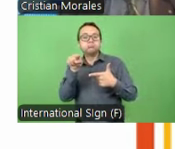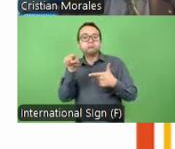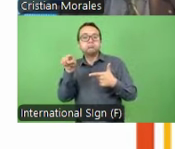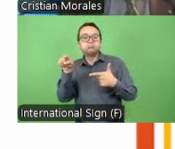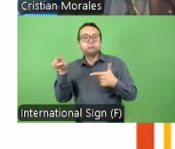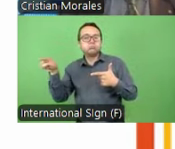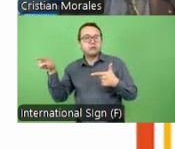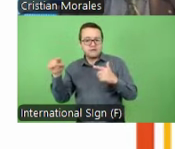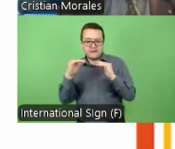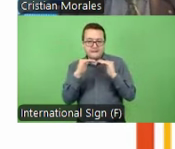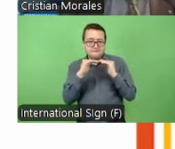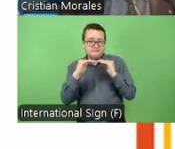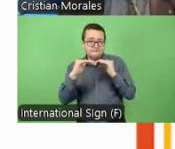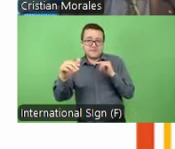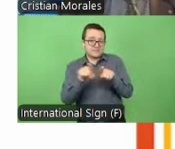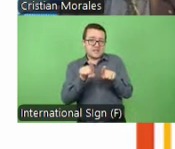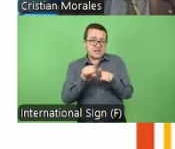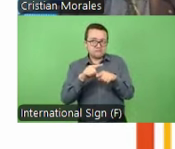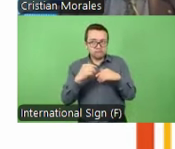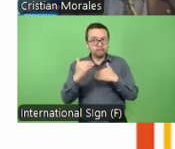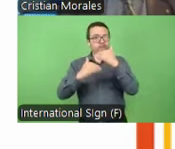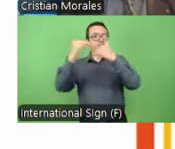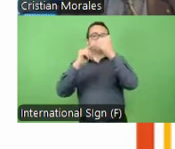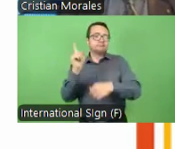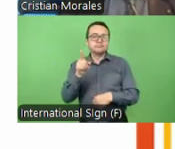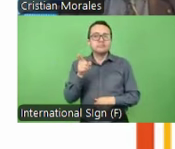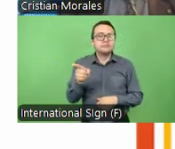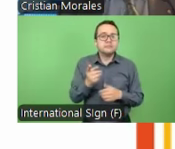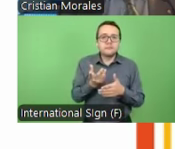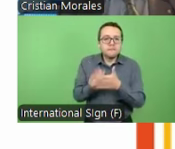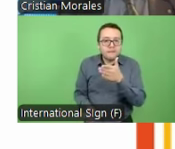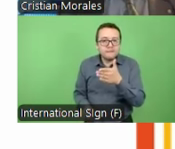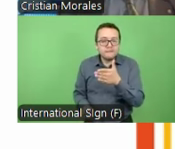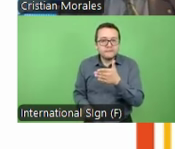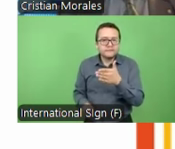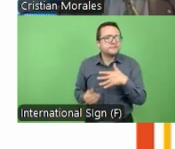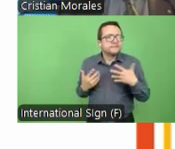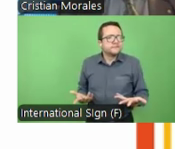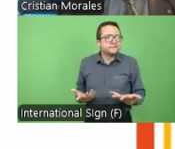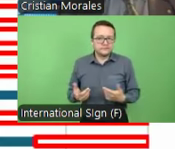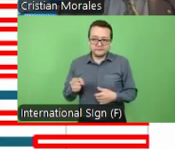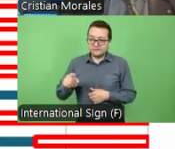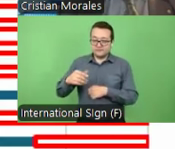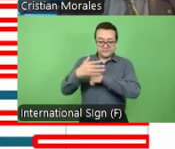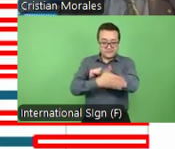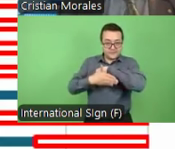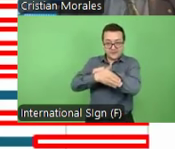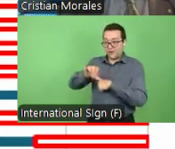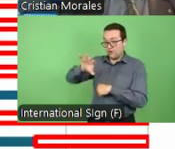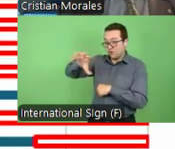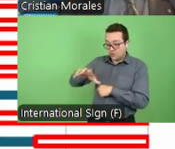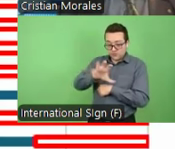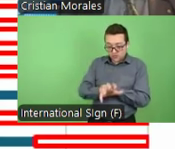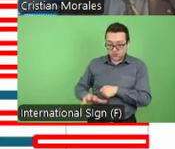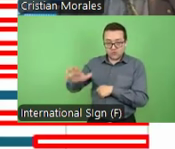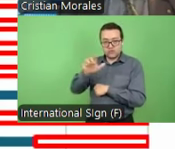persistencia en persistence términos de brechas de when cobertura talking about entre gaps países y coverage a nivel de los among distintos grupos